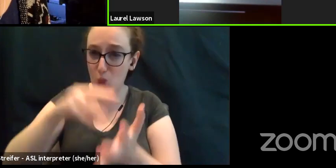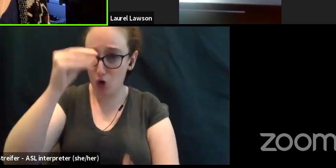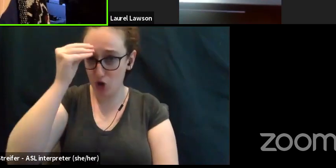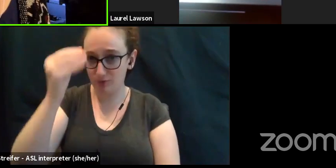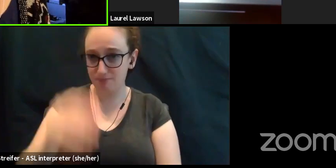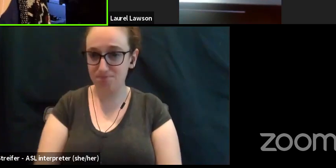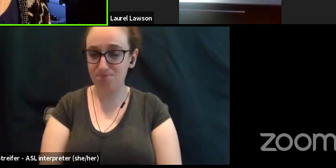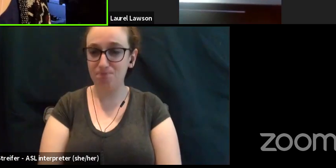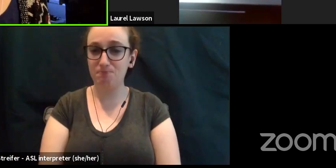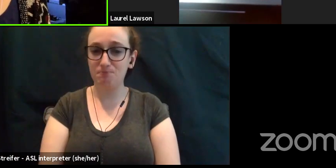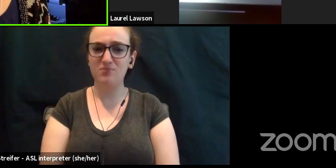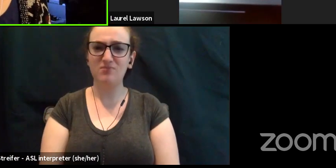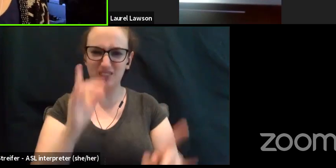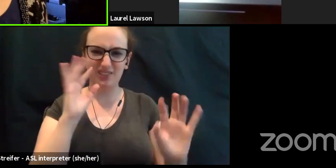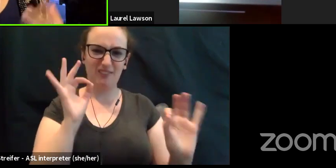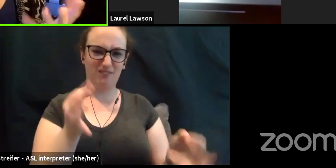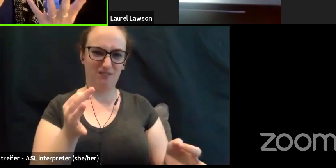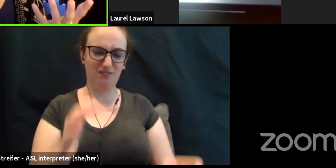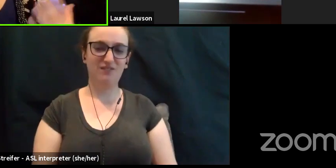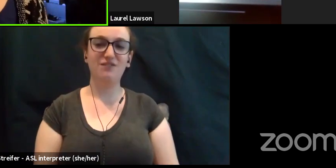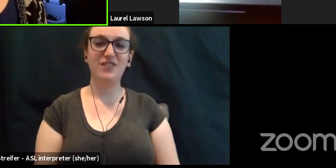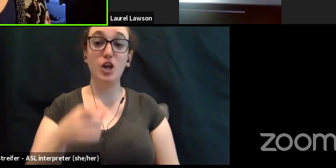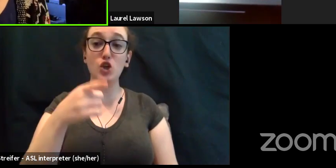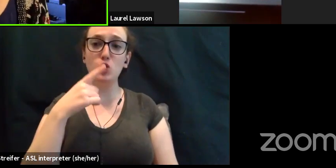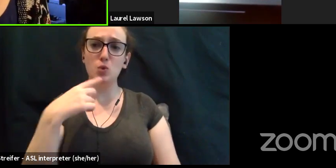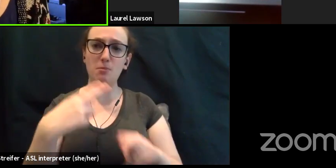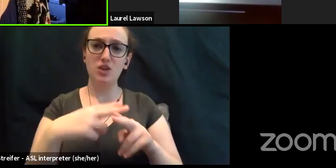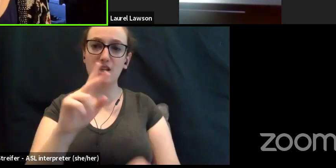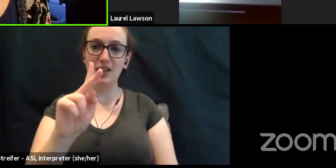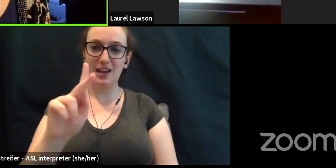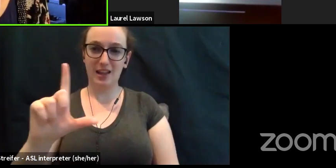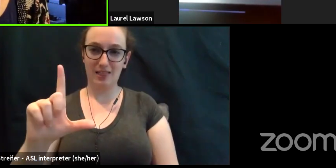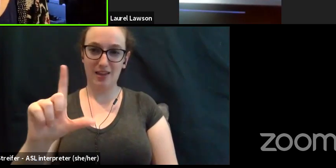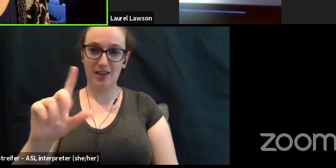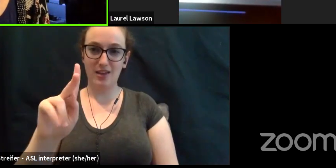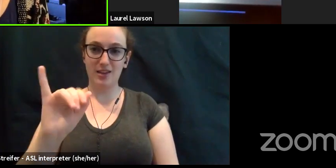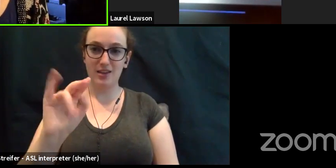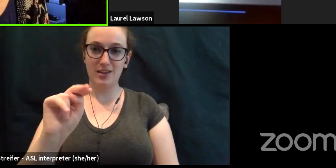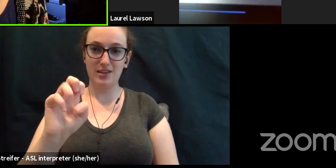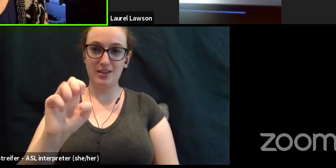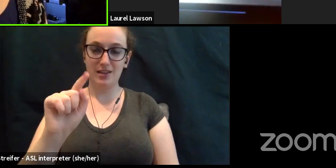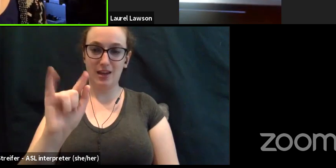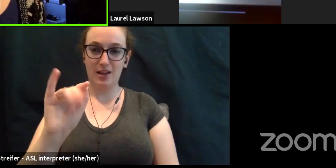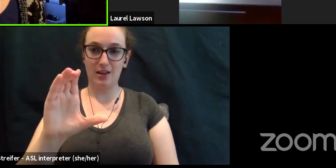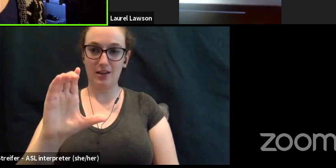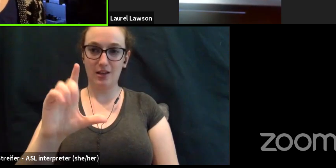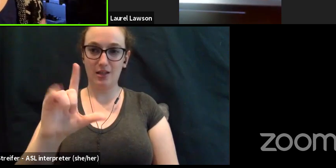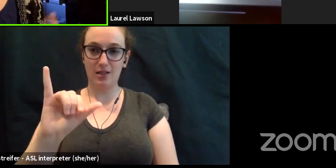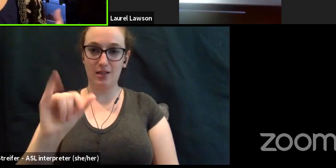Mm-hmm. Definitely. You mentioned Kinetic Light a few moments ago, and that work